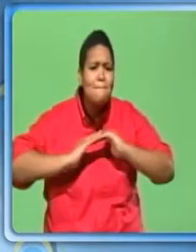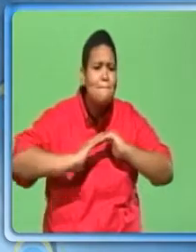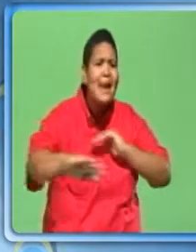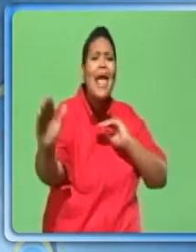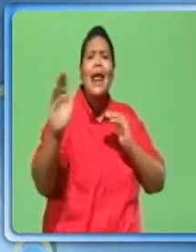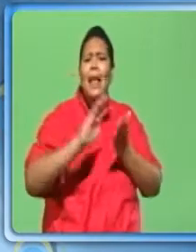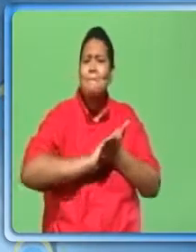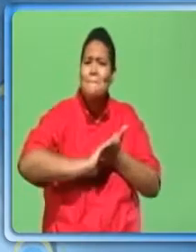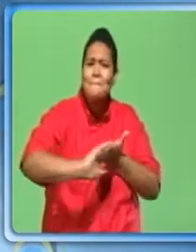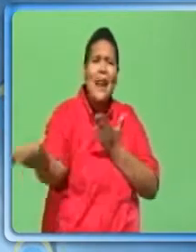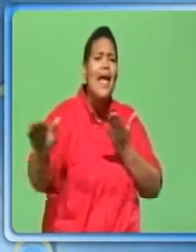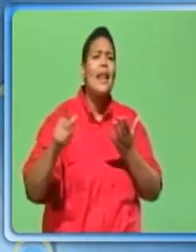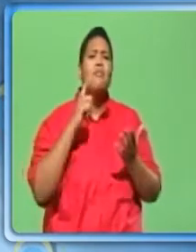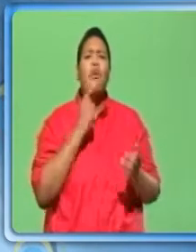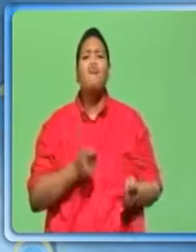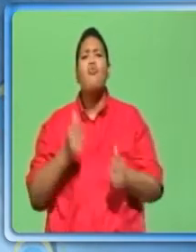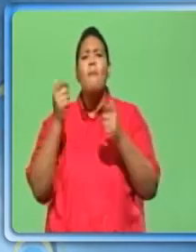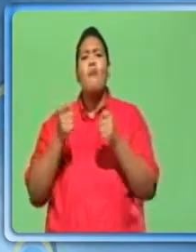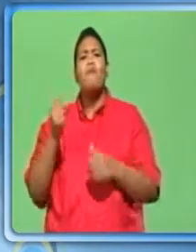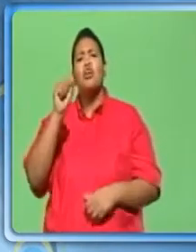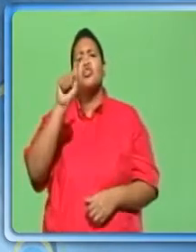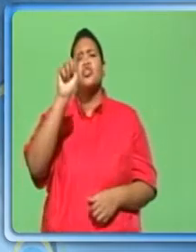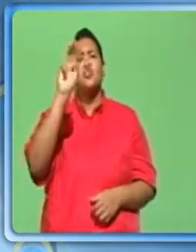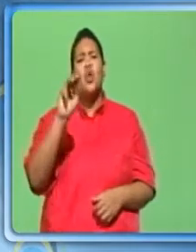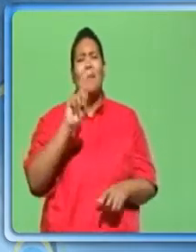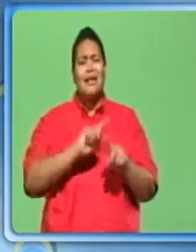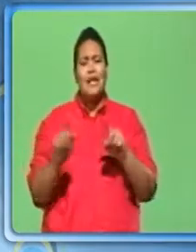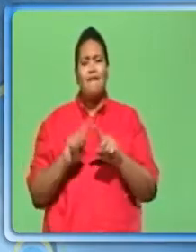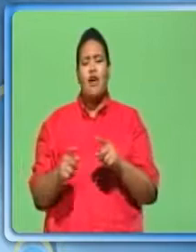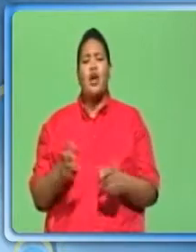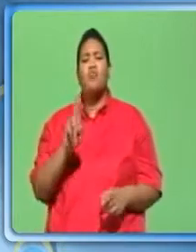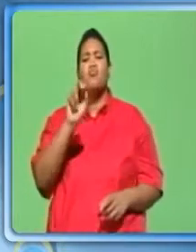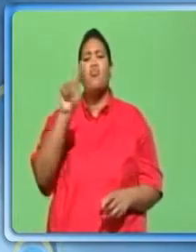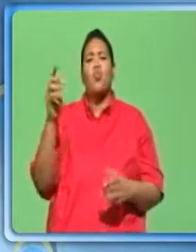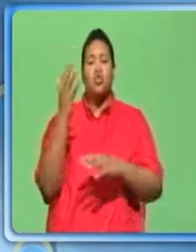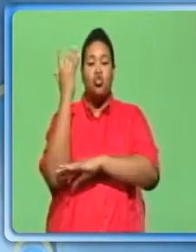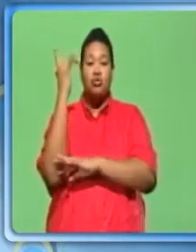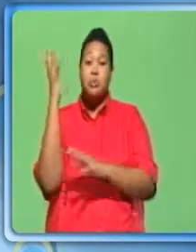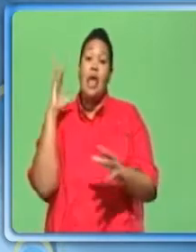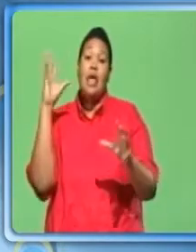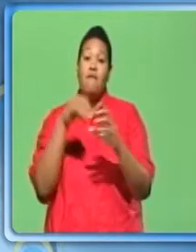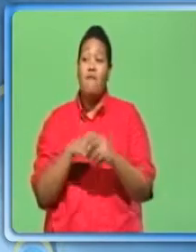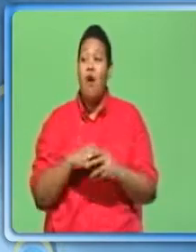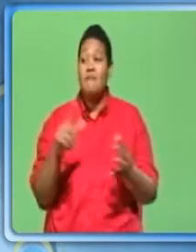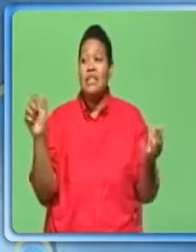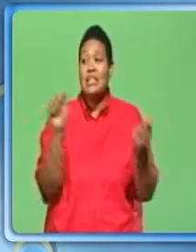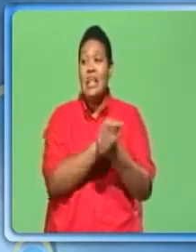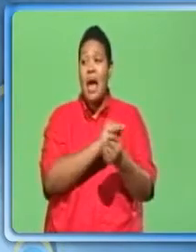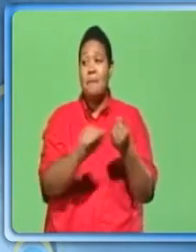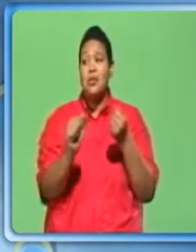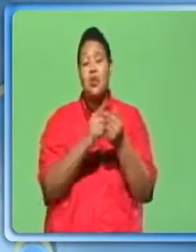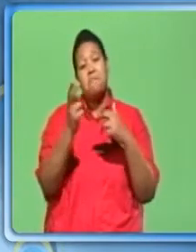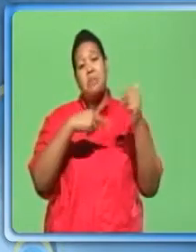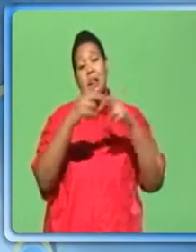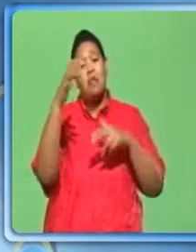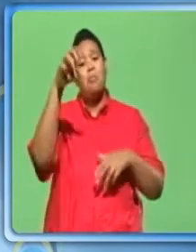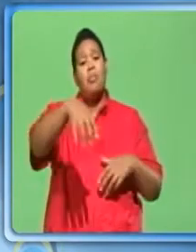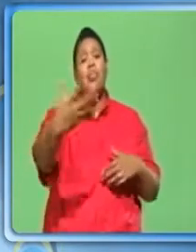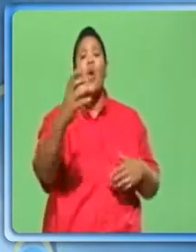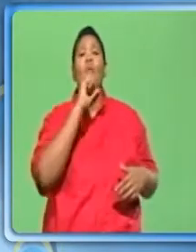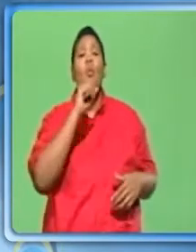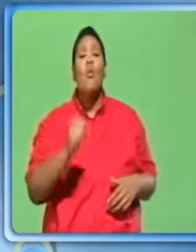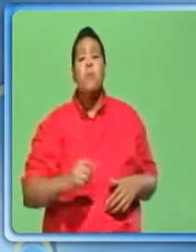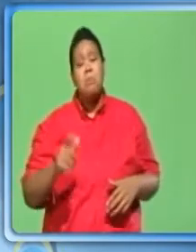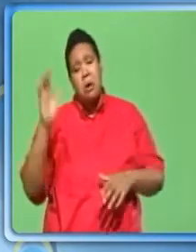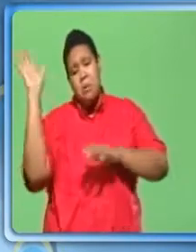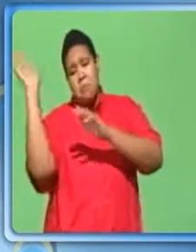holes due to the removal of stumps and roots. This may involve the demolition of existing buildings, the